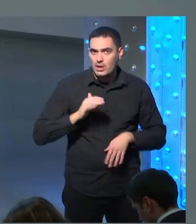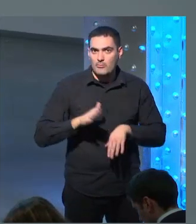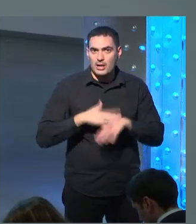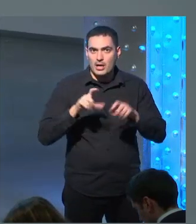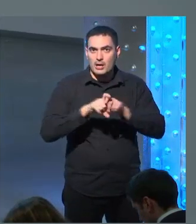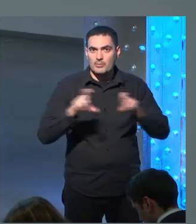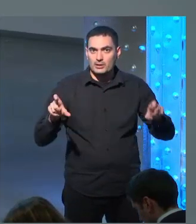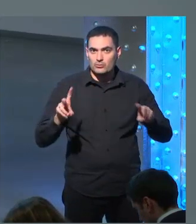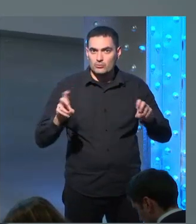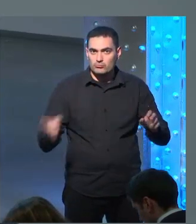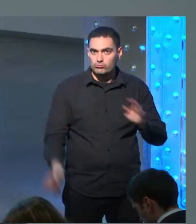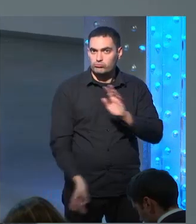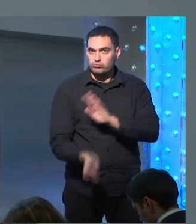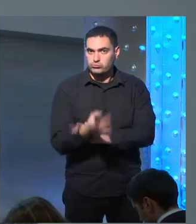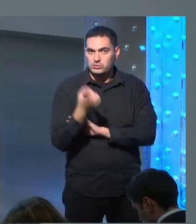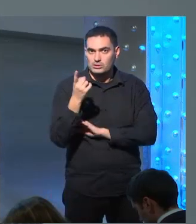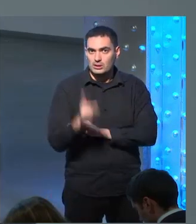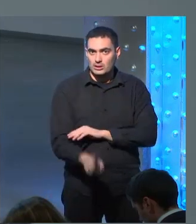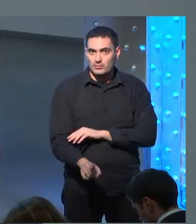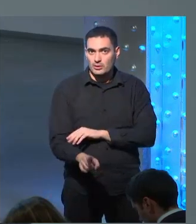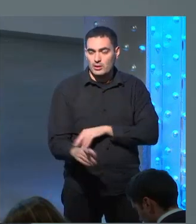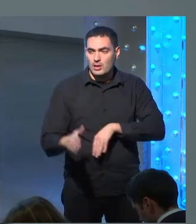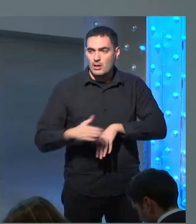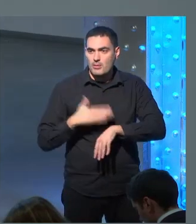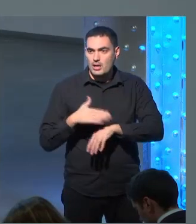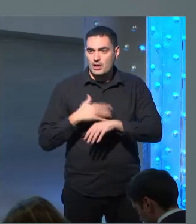to receive public services, to